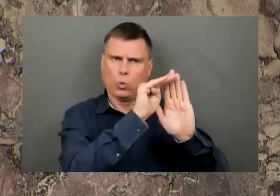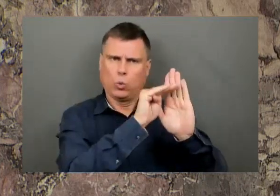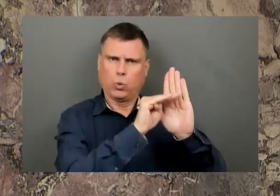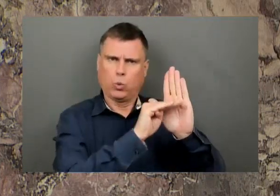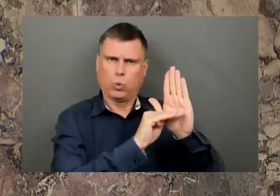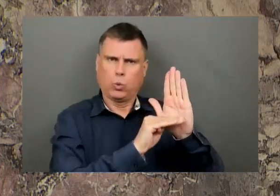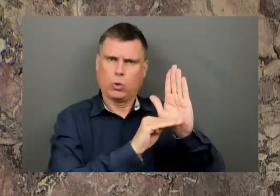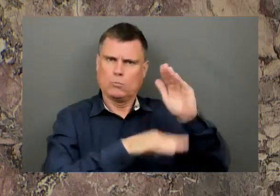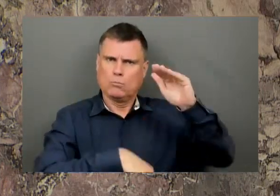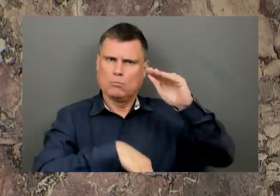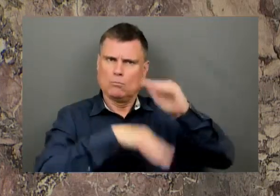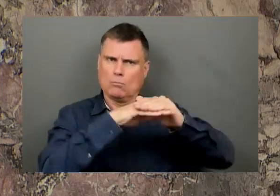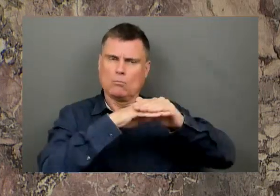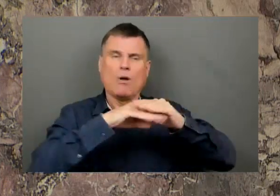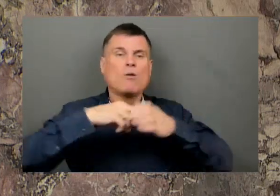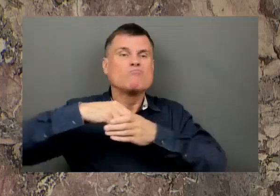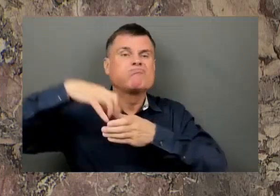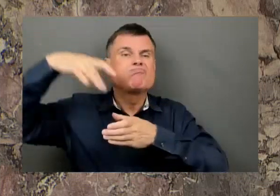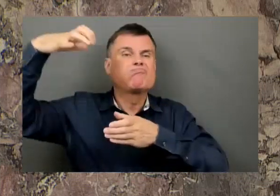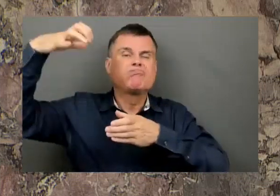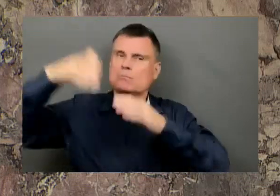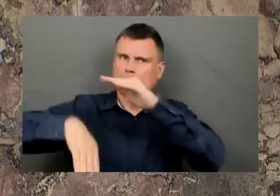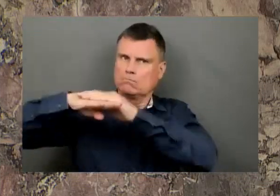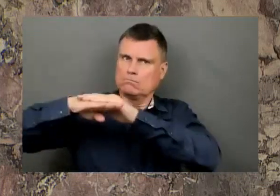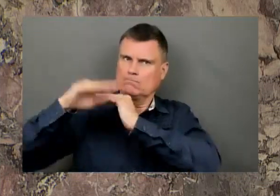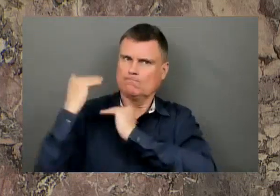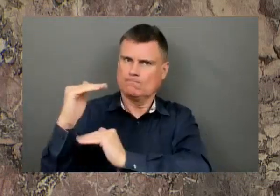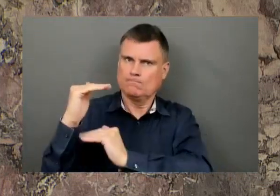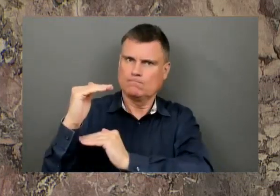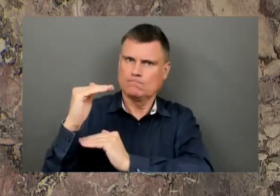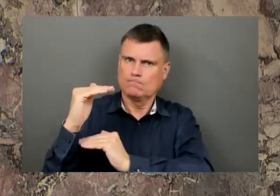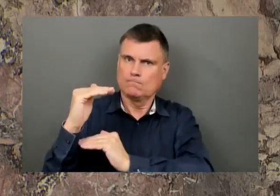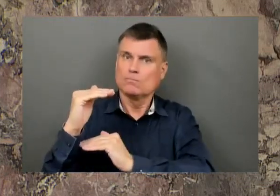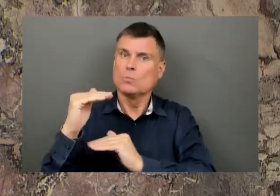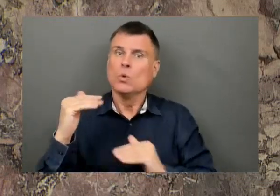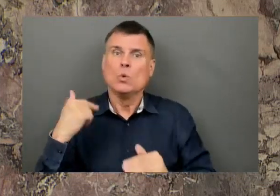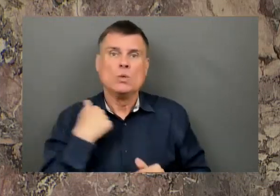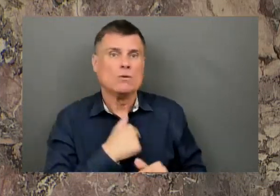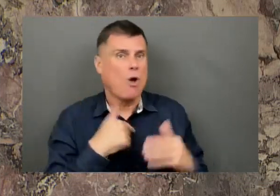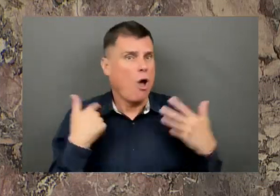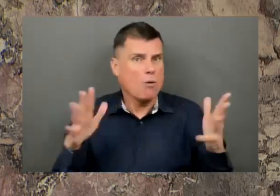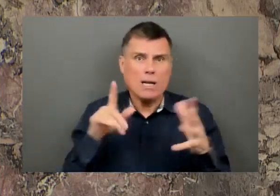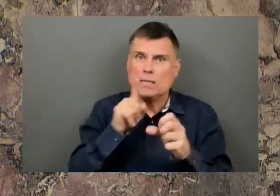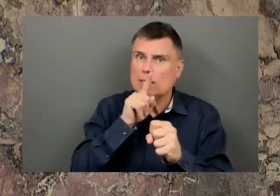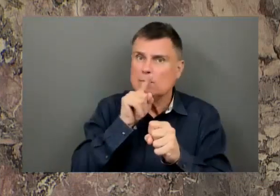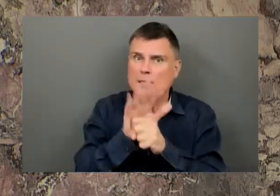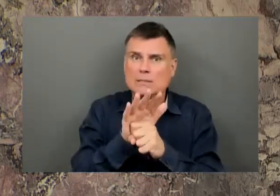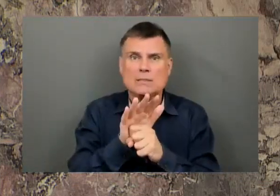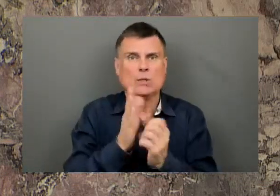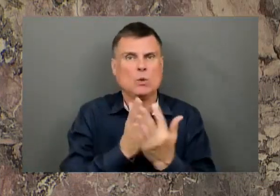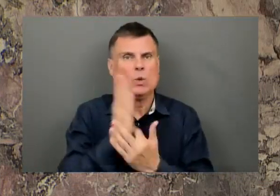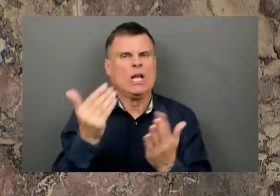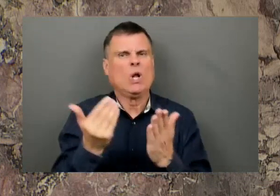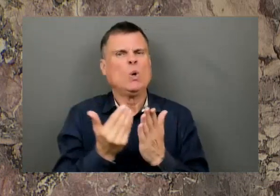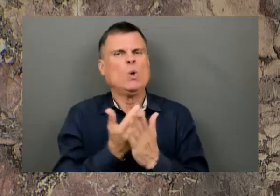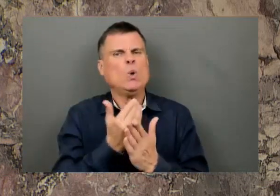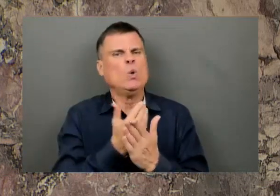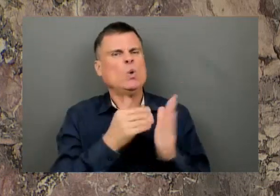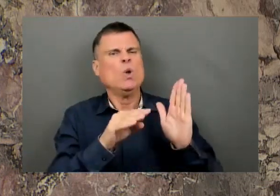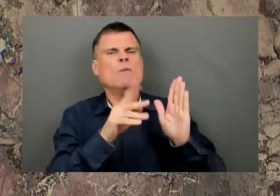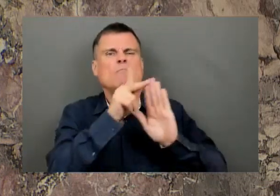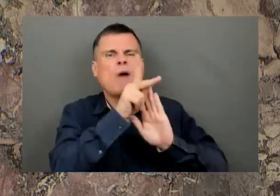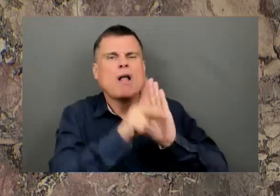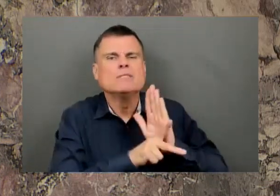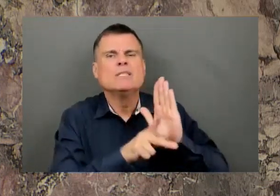we committed to as part of the new Energy Action Framework. The member is referring to an